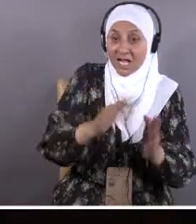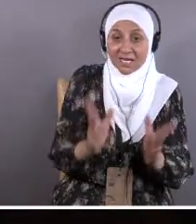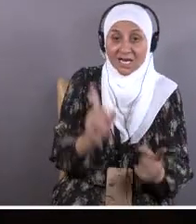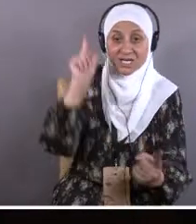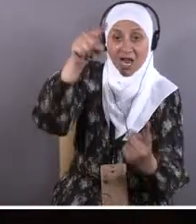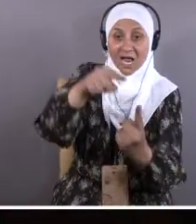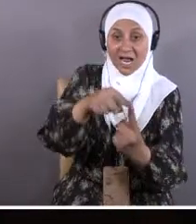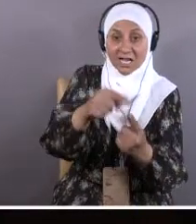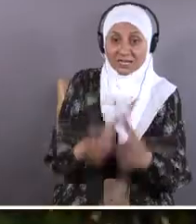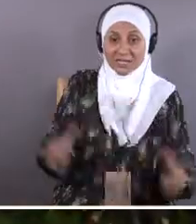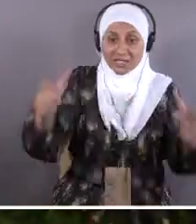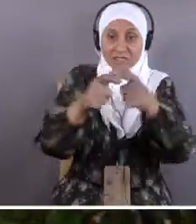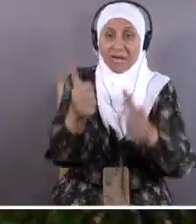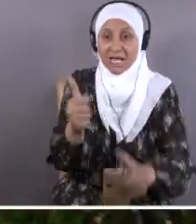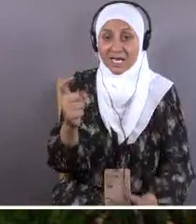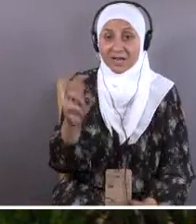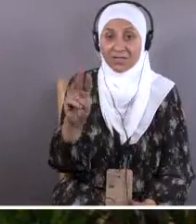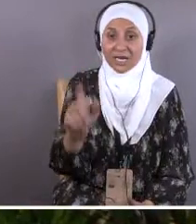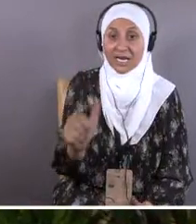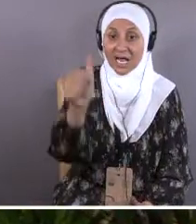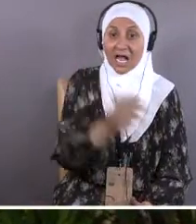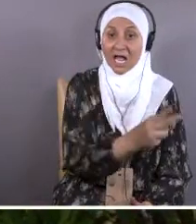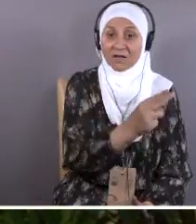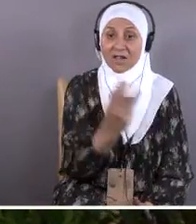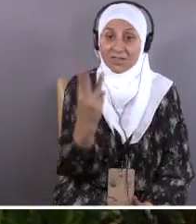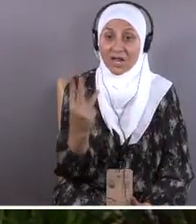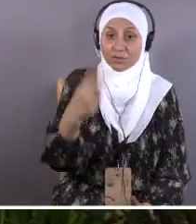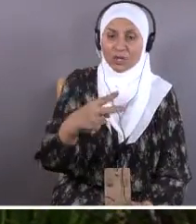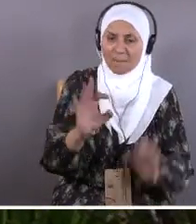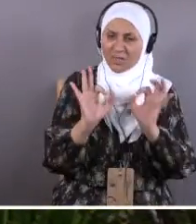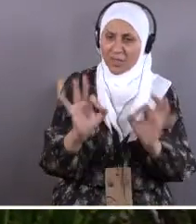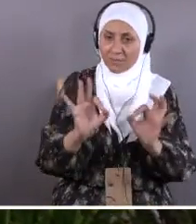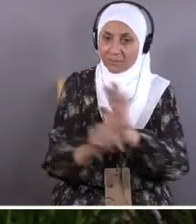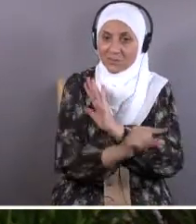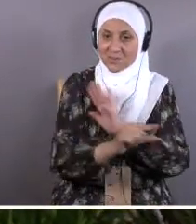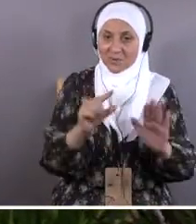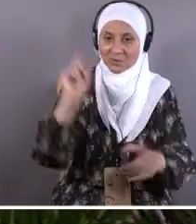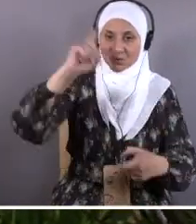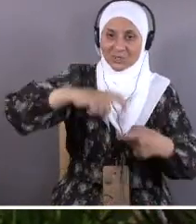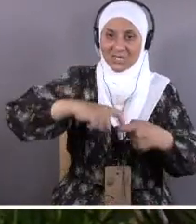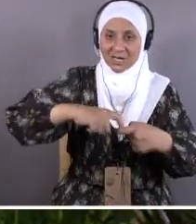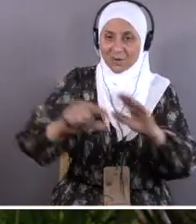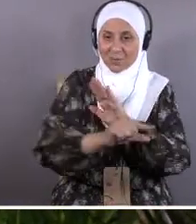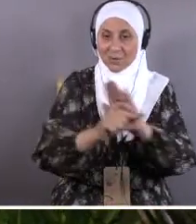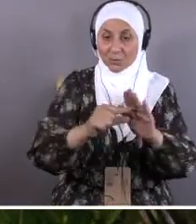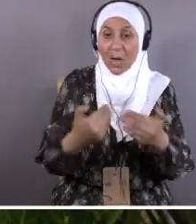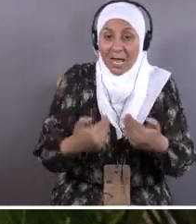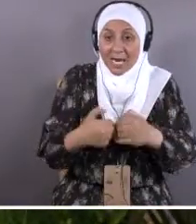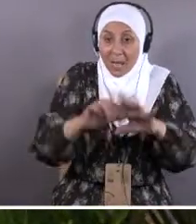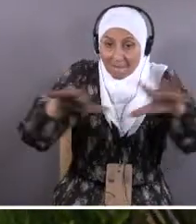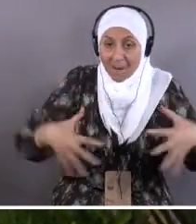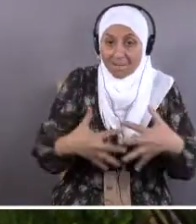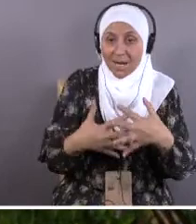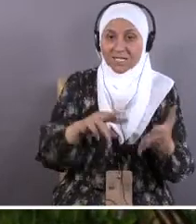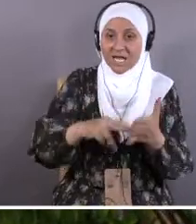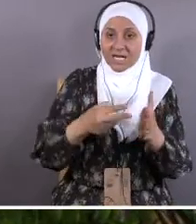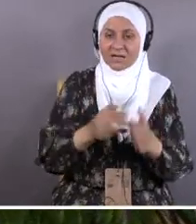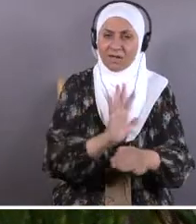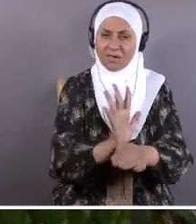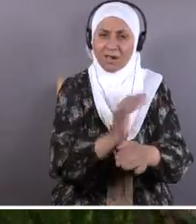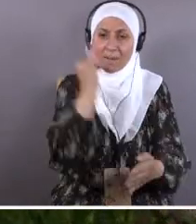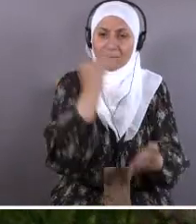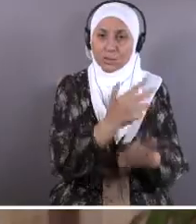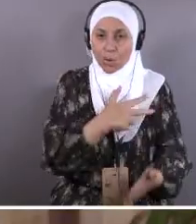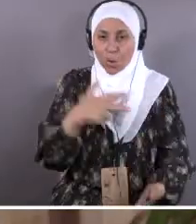EarthNA Summit aligns perfectly with this. Our goal was to convene stakeholders from across the world